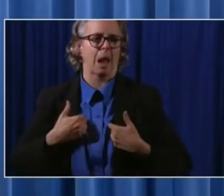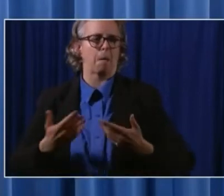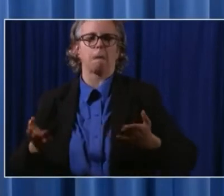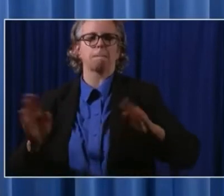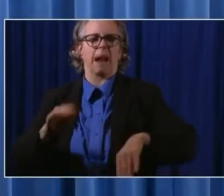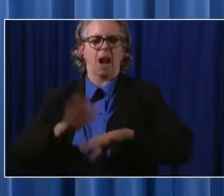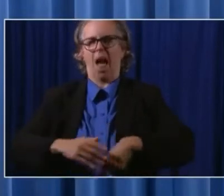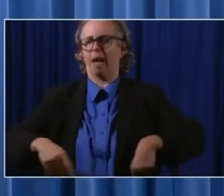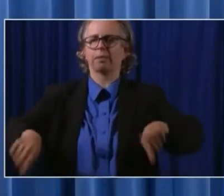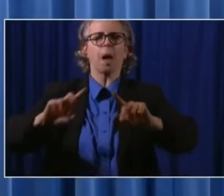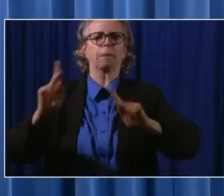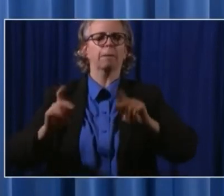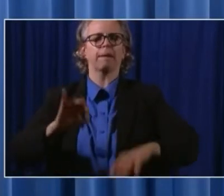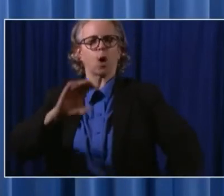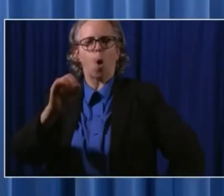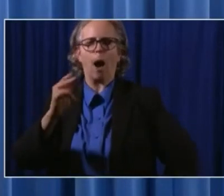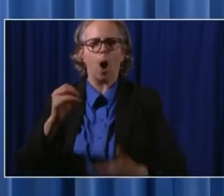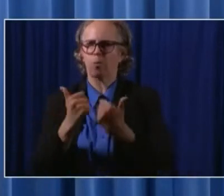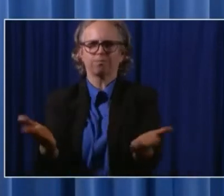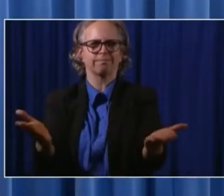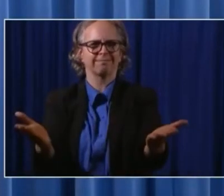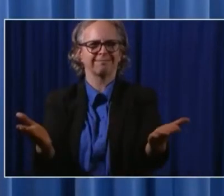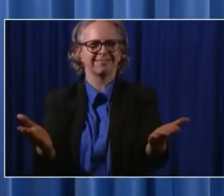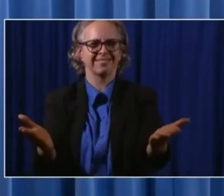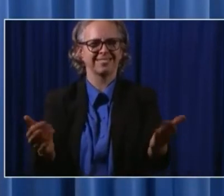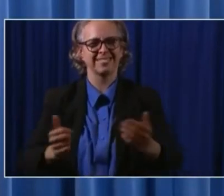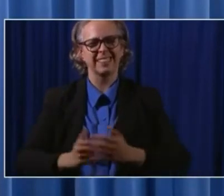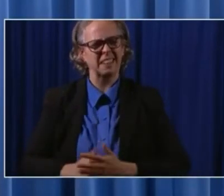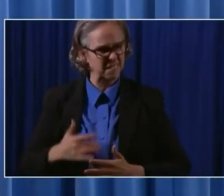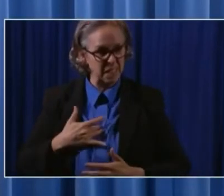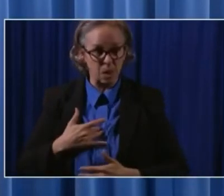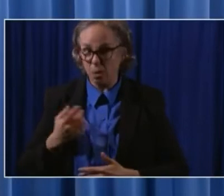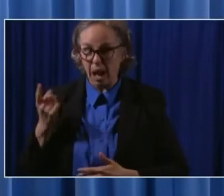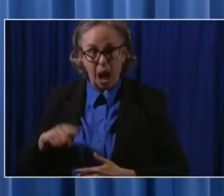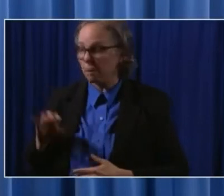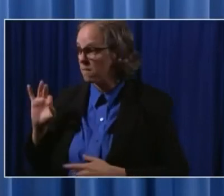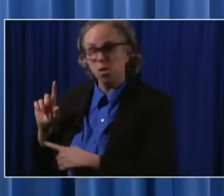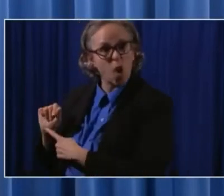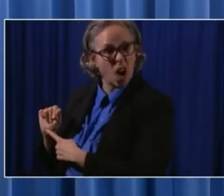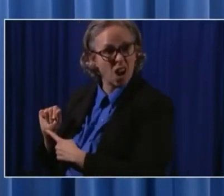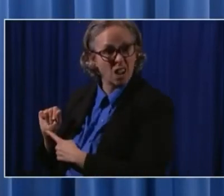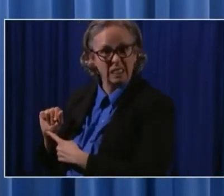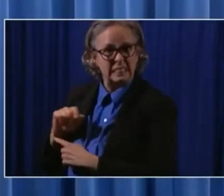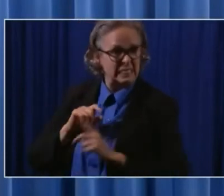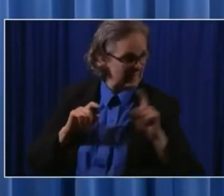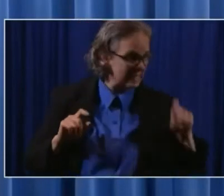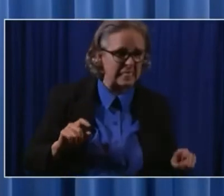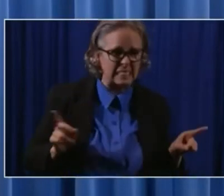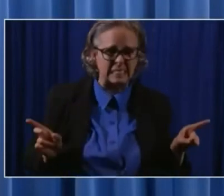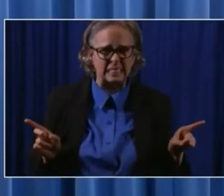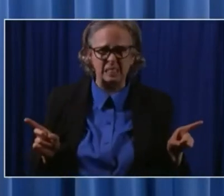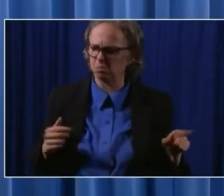we're not going to see overload like we're seeing in Florida or Texas or California.